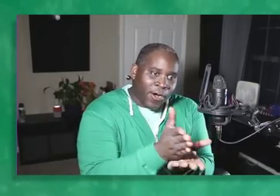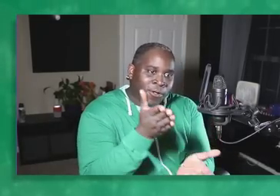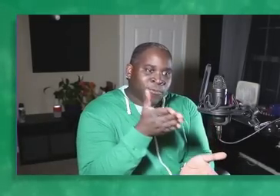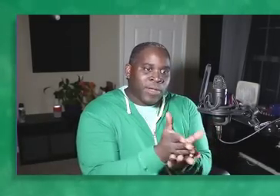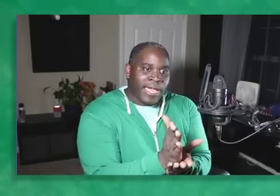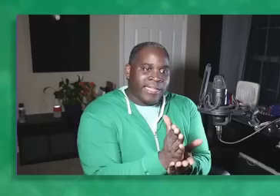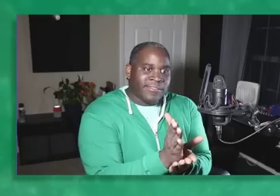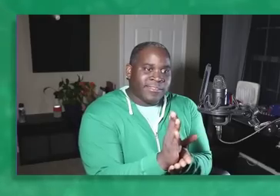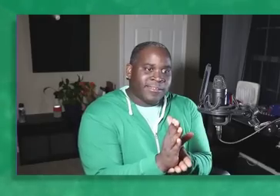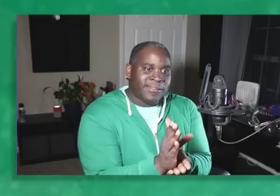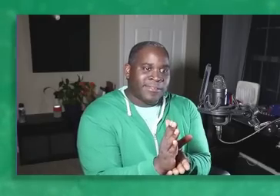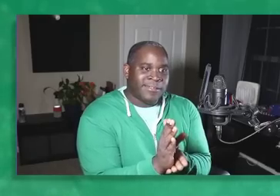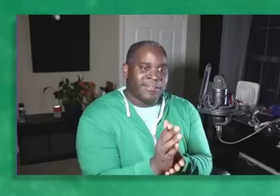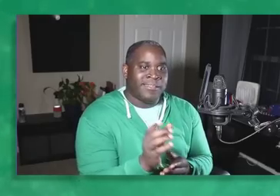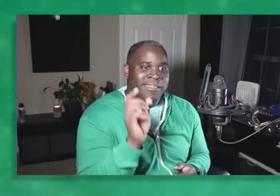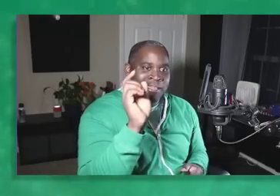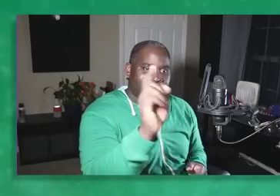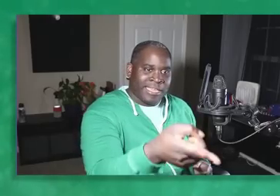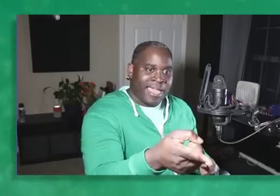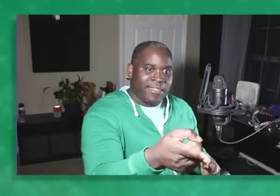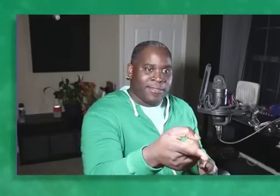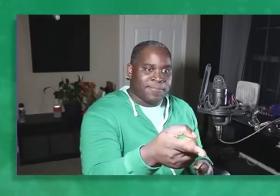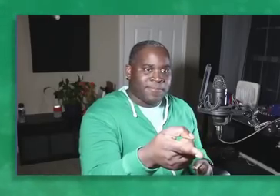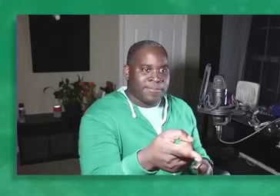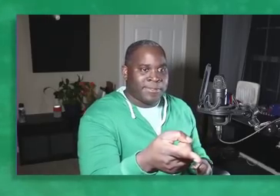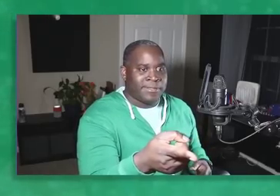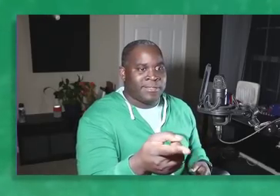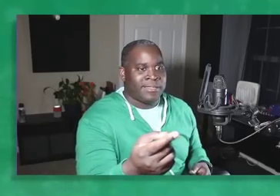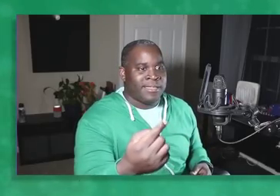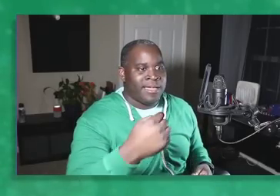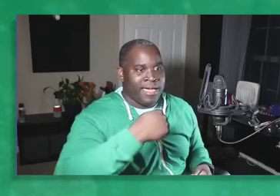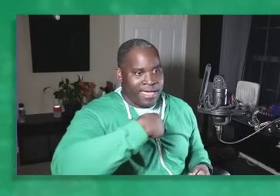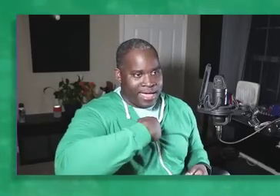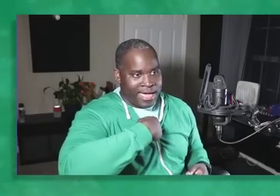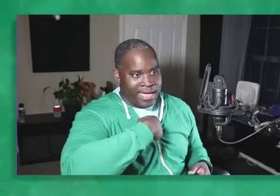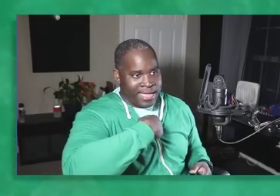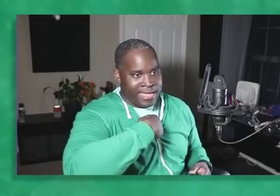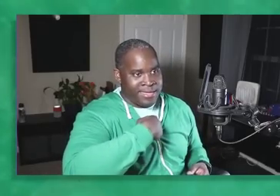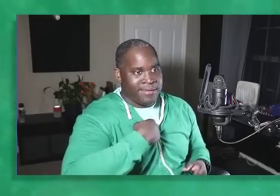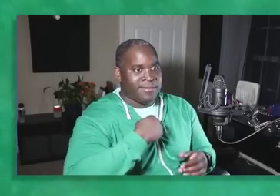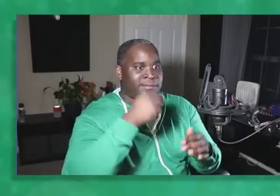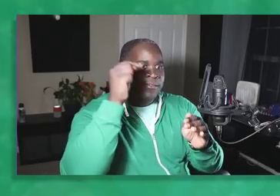It's all right, Callum.